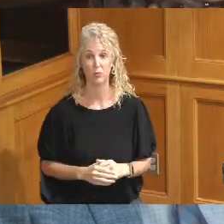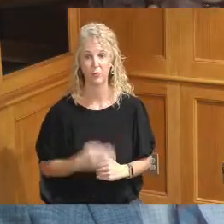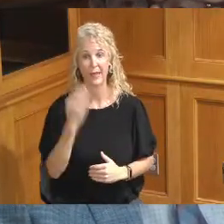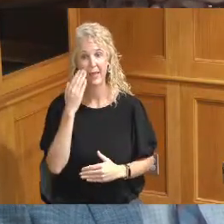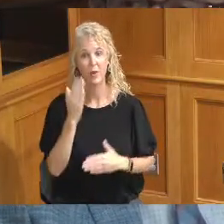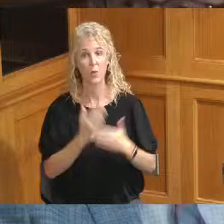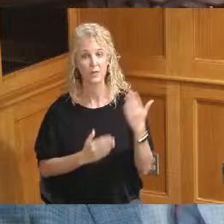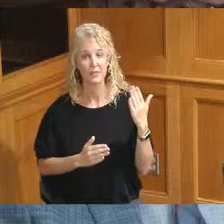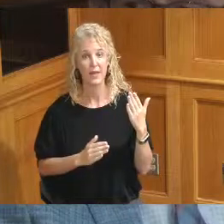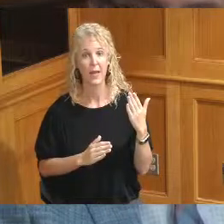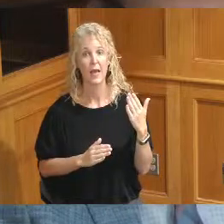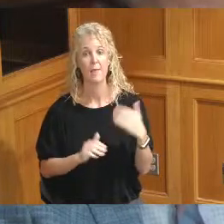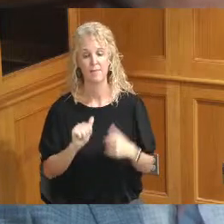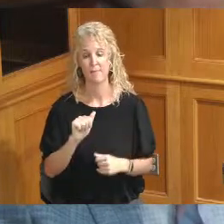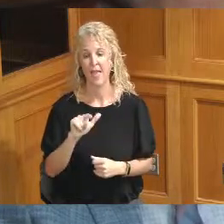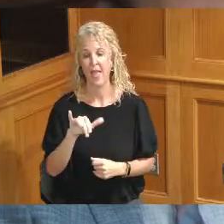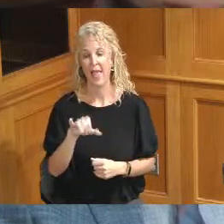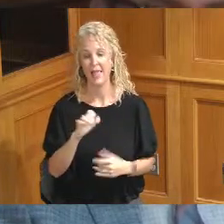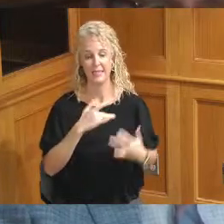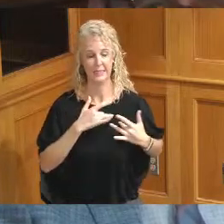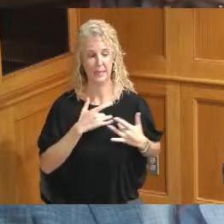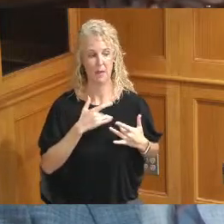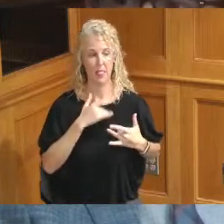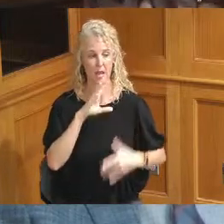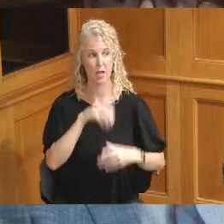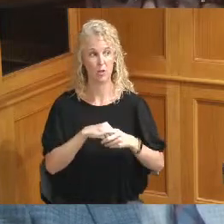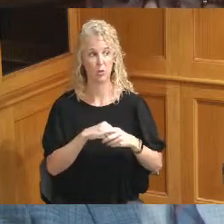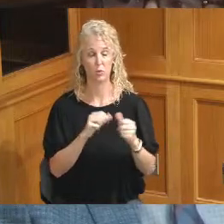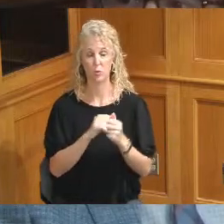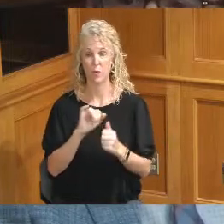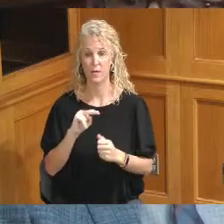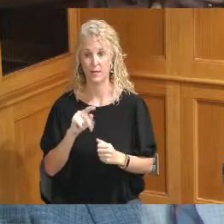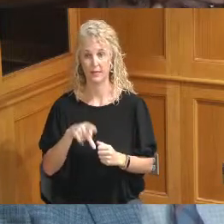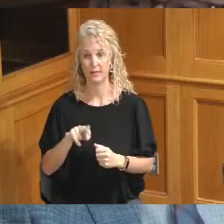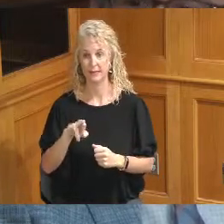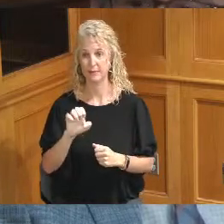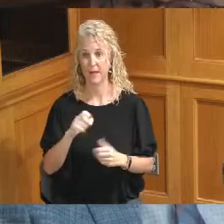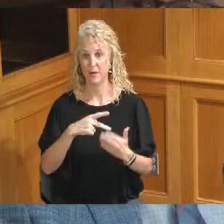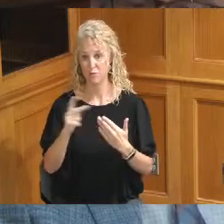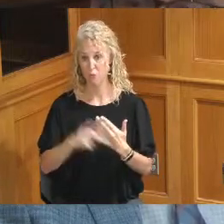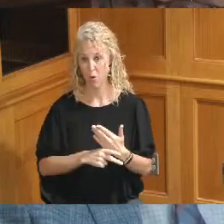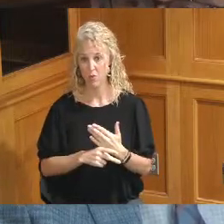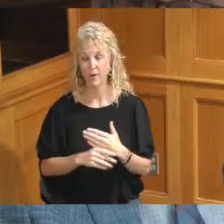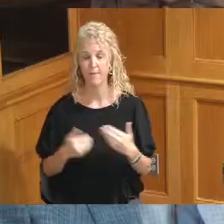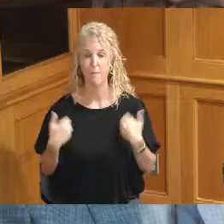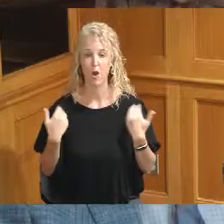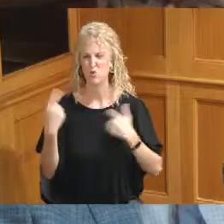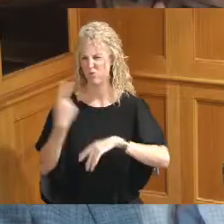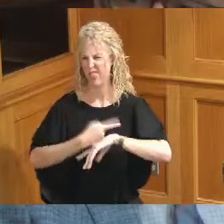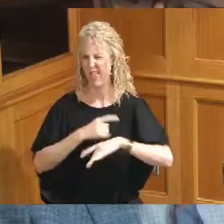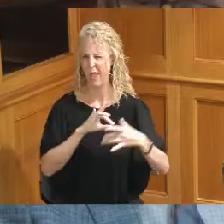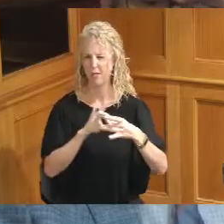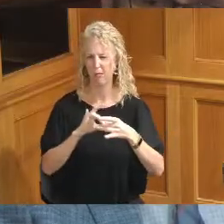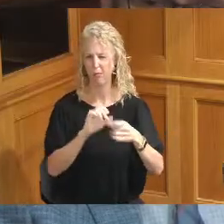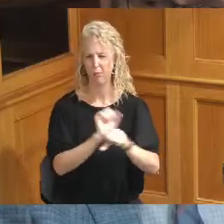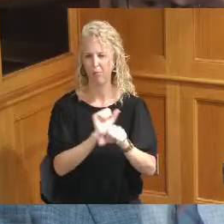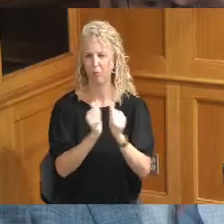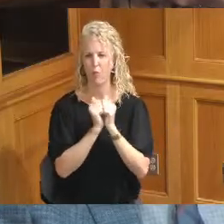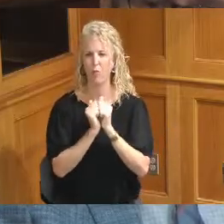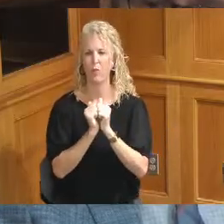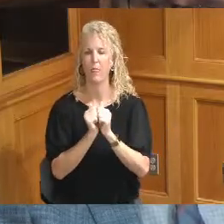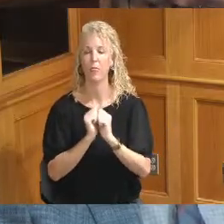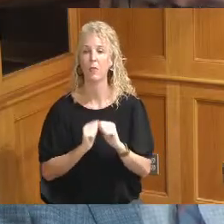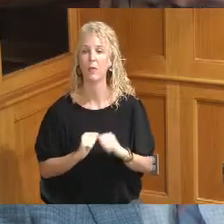Alice usually includes some of the folks from the Inspire program when we do our youth day with it. So I just